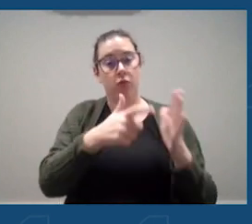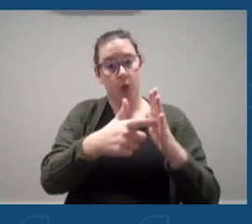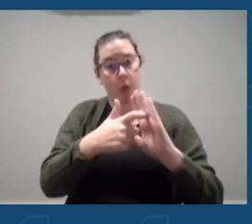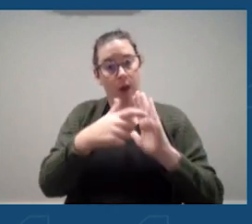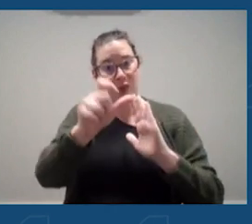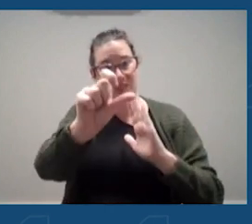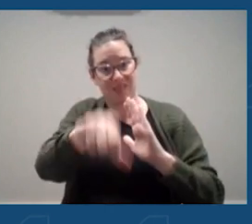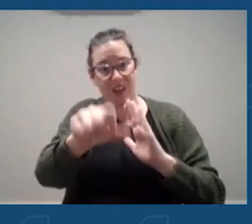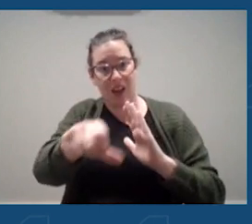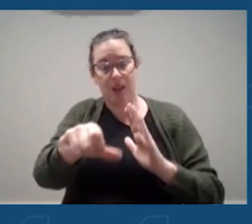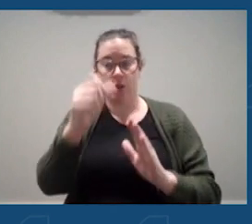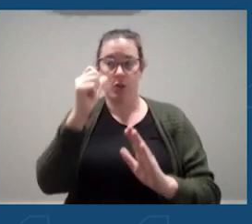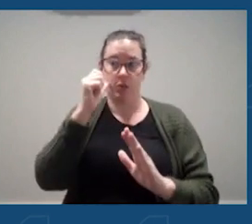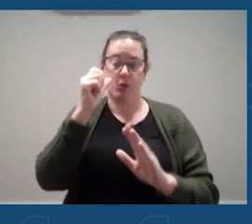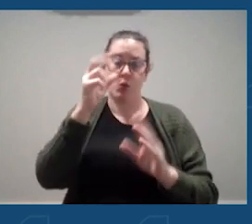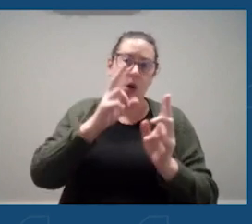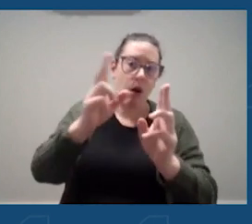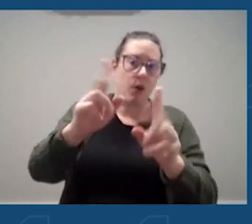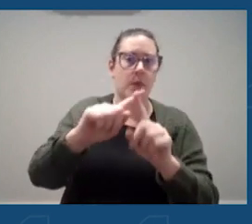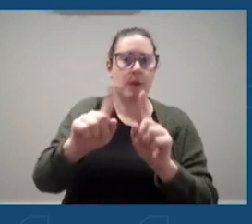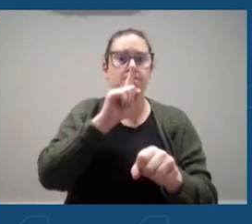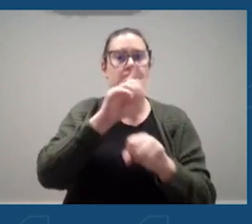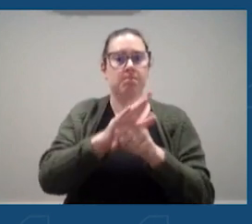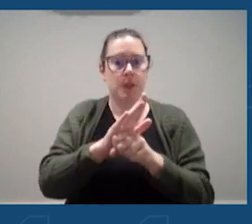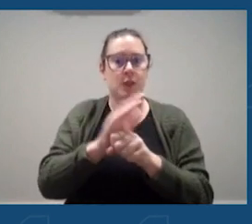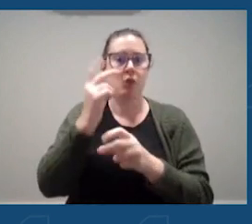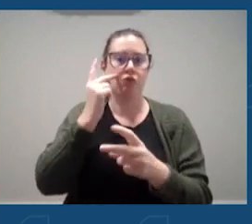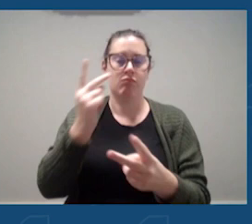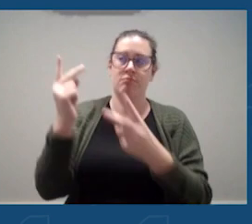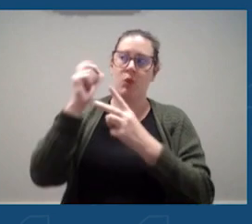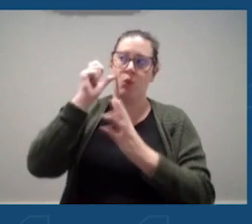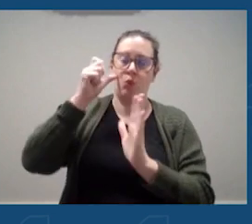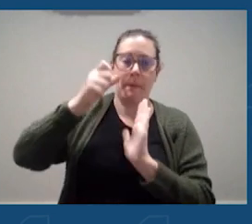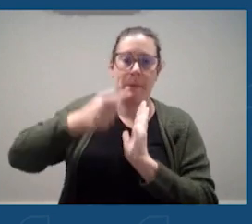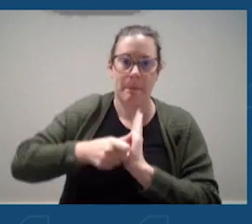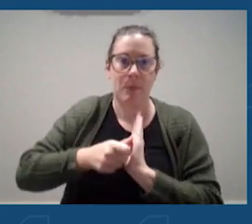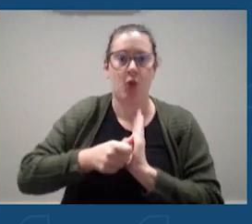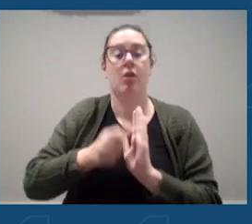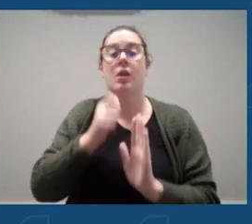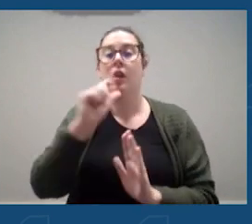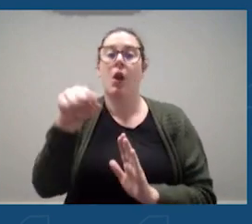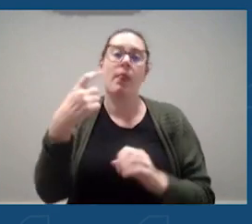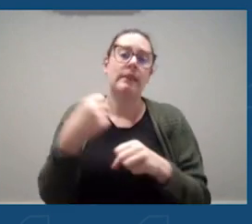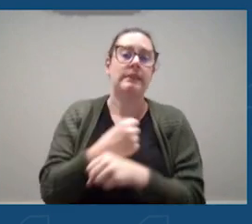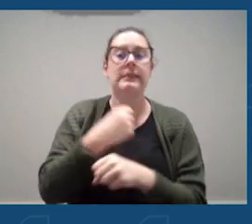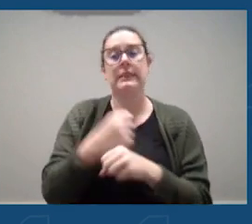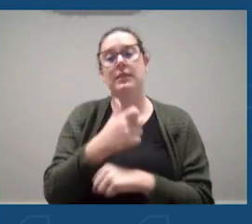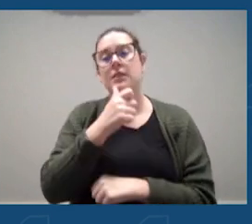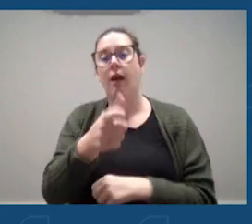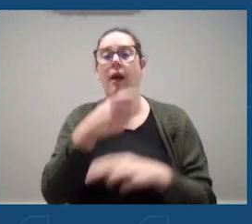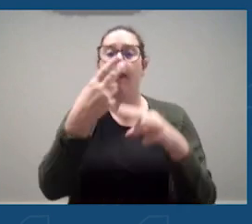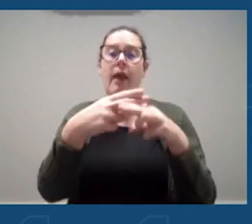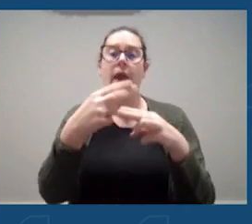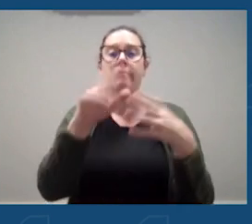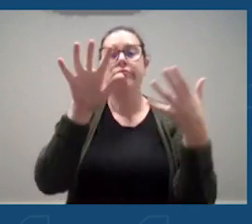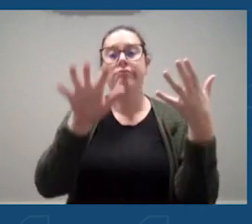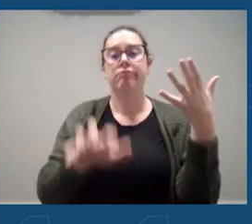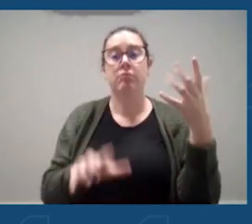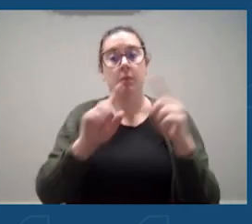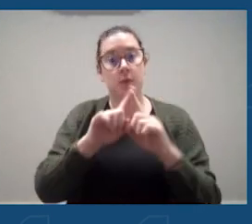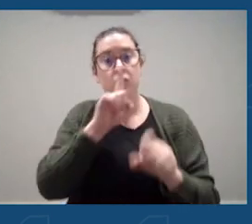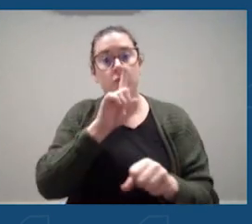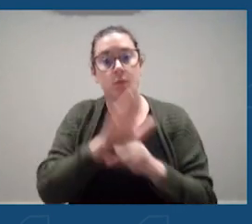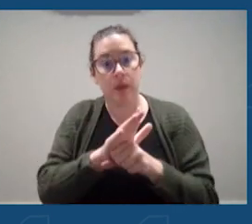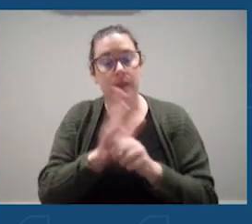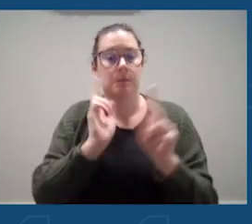remember, to truly remember that these are not just statistics, they're not names on a wall, they're true human beings.